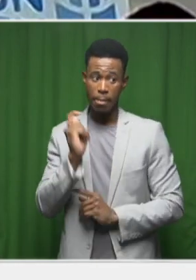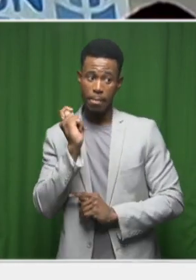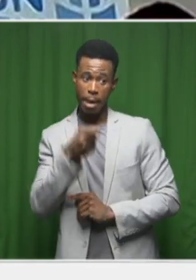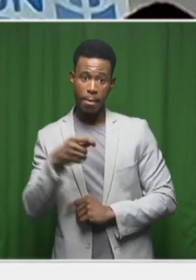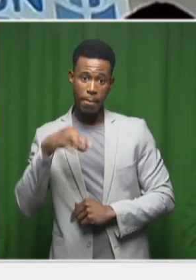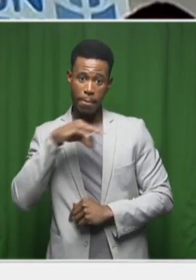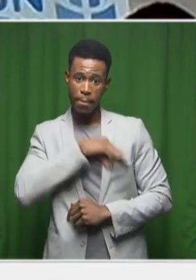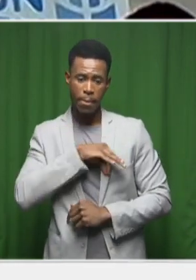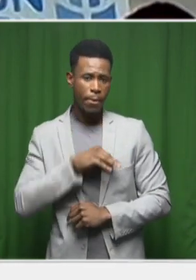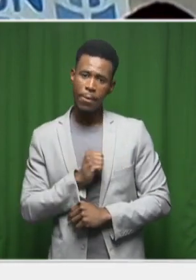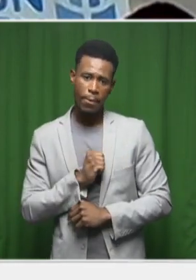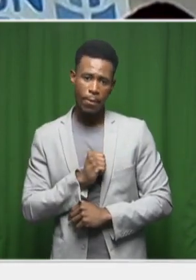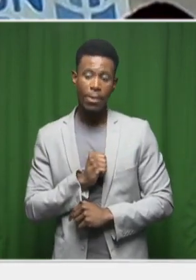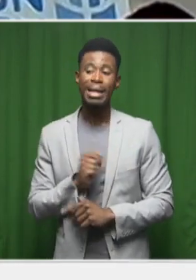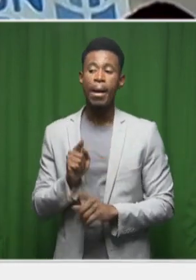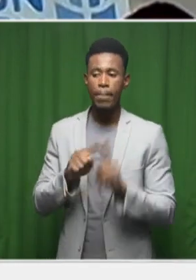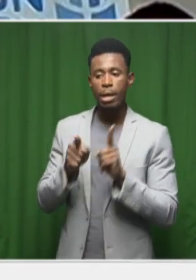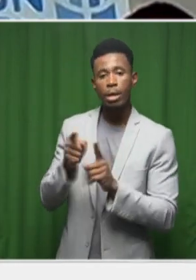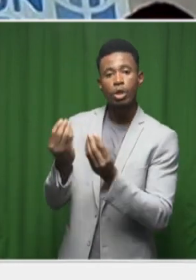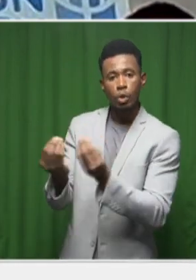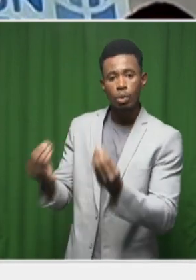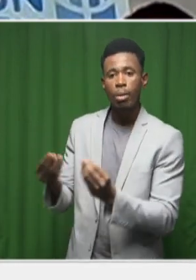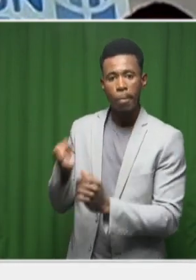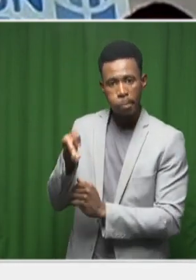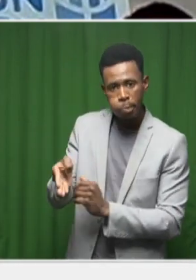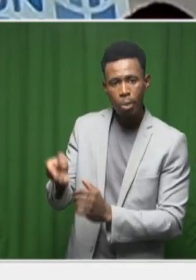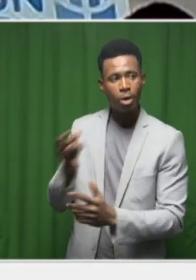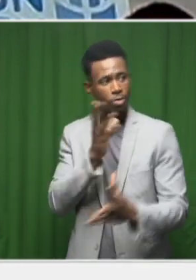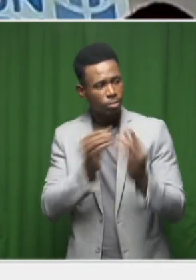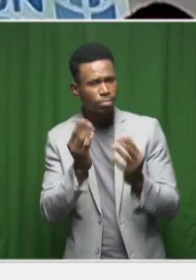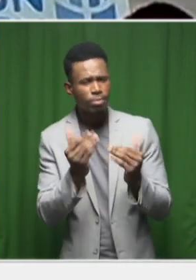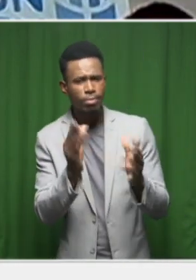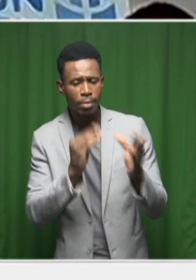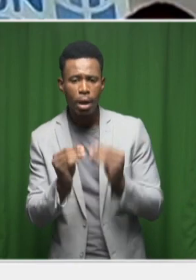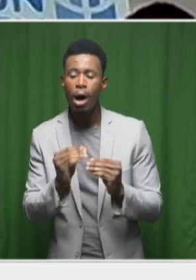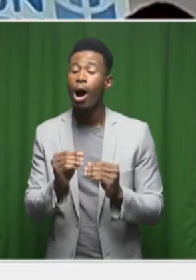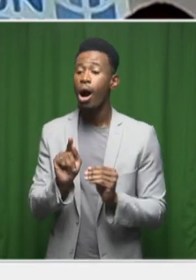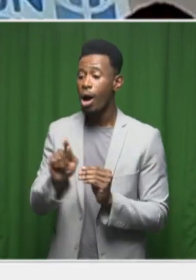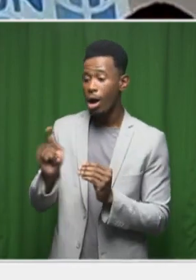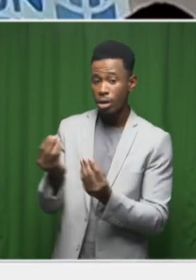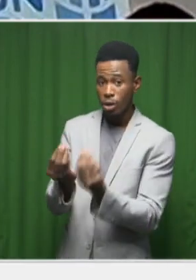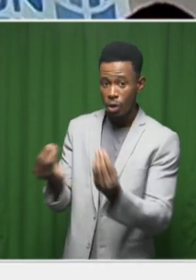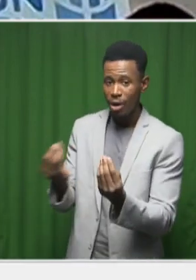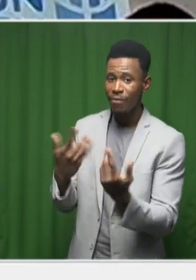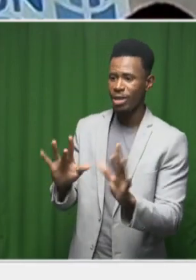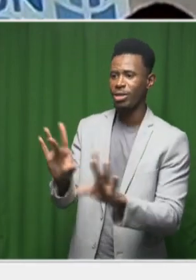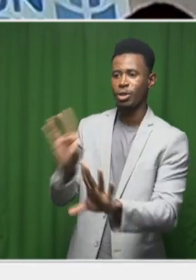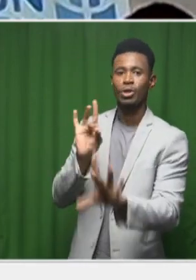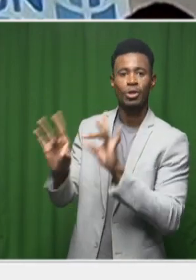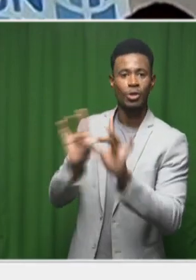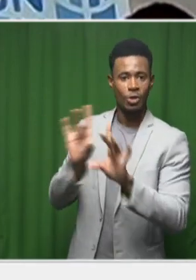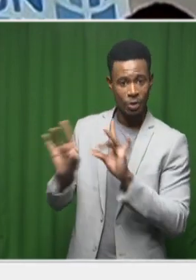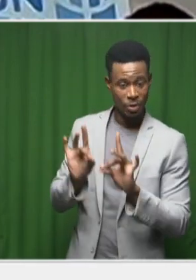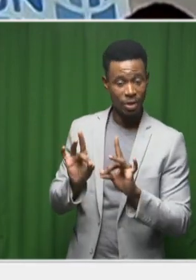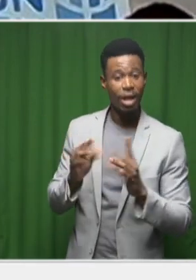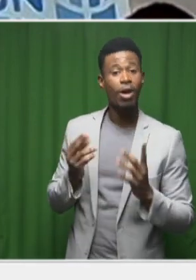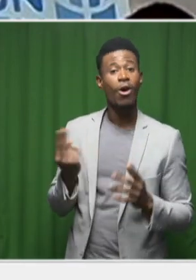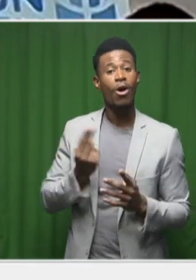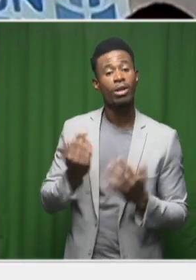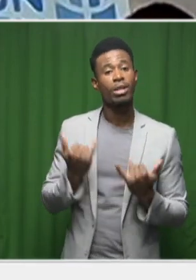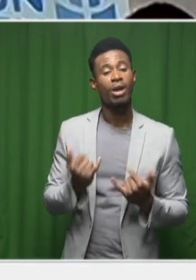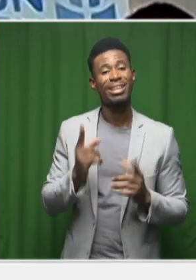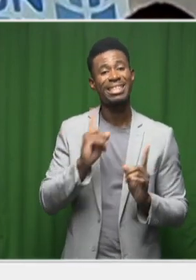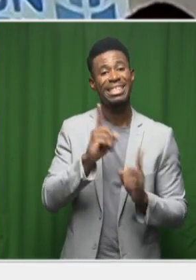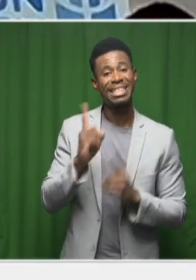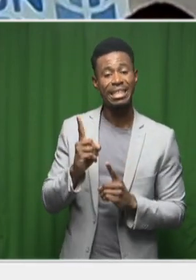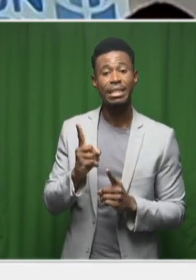were chosen based on that already the curricula within their schools. The teachers then were given an opportunity to